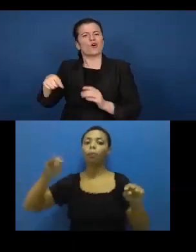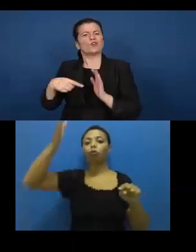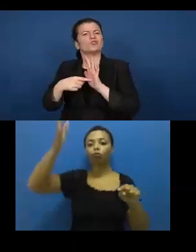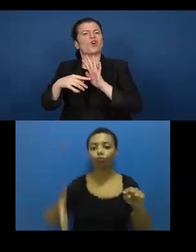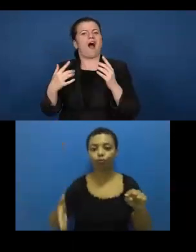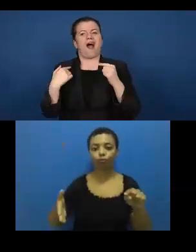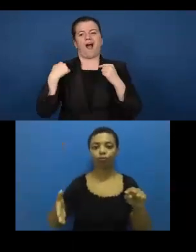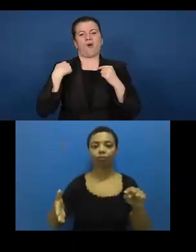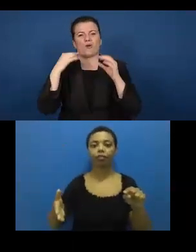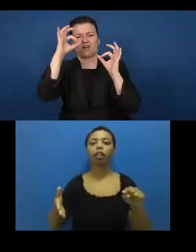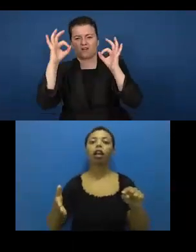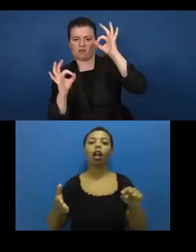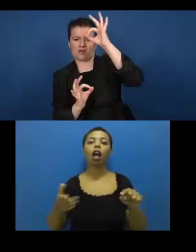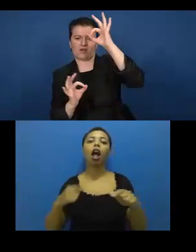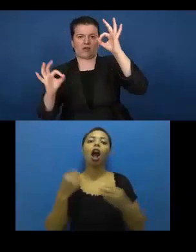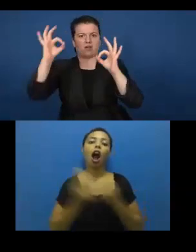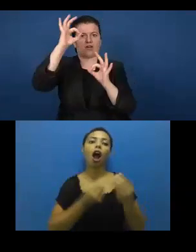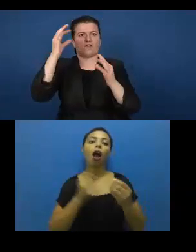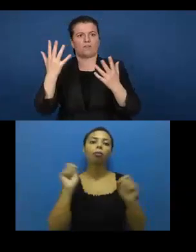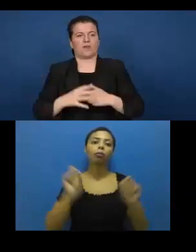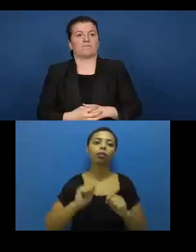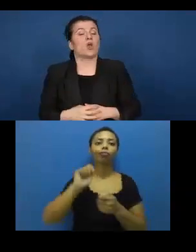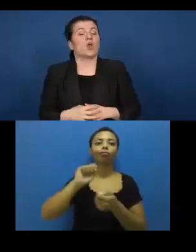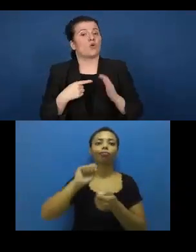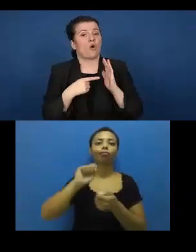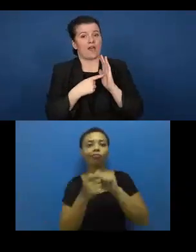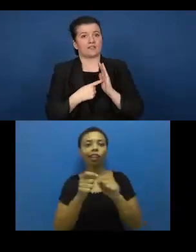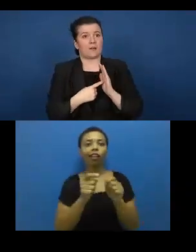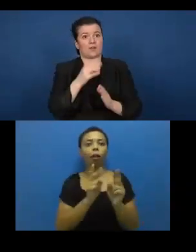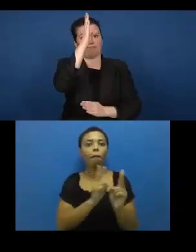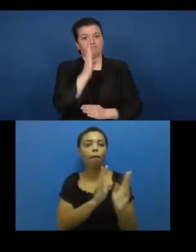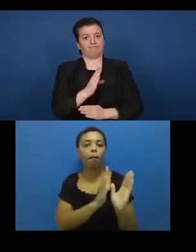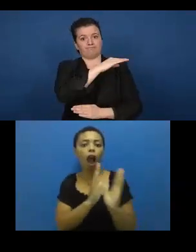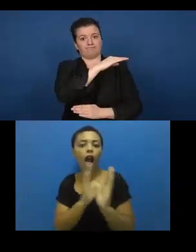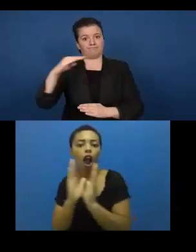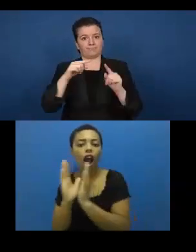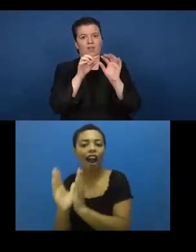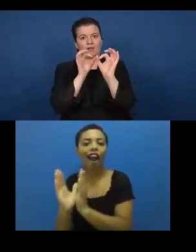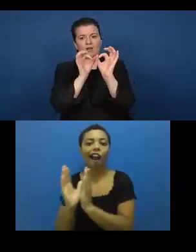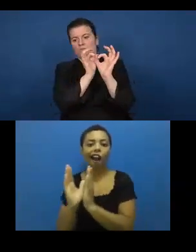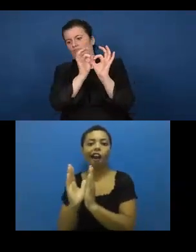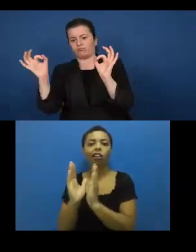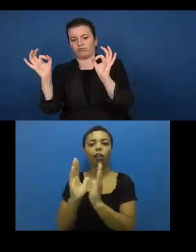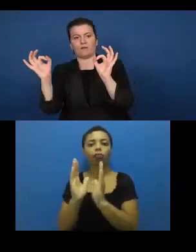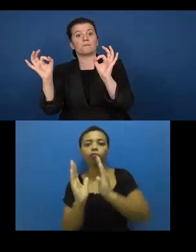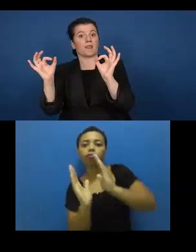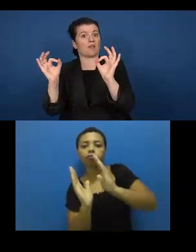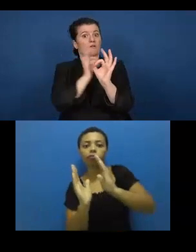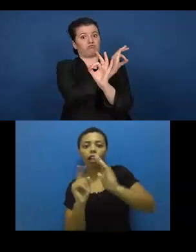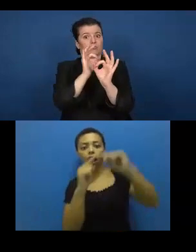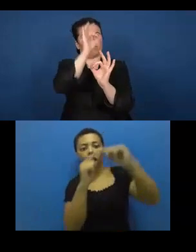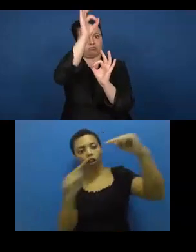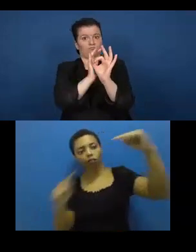aligned with the spine, and the horizontal direction was perpendicular to the spine. Results show that these were